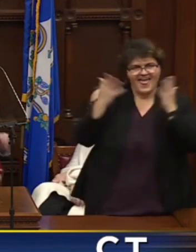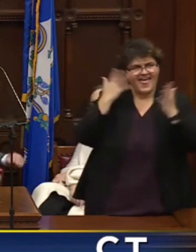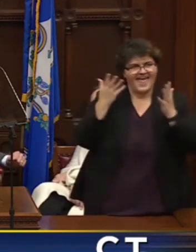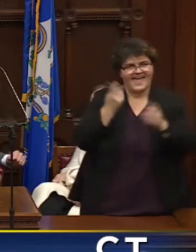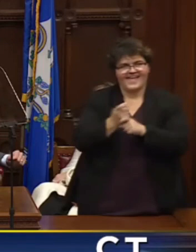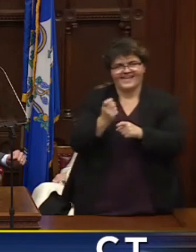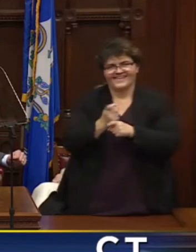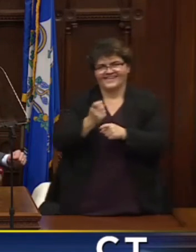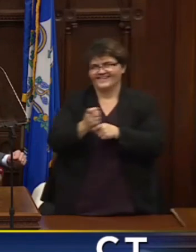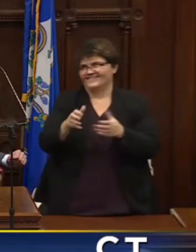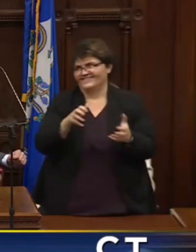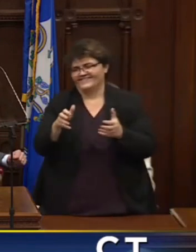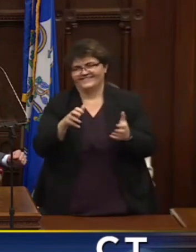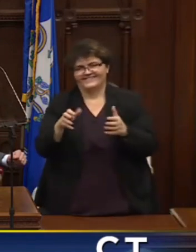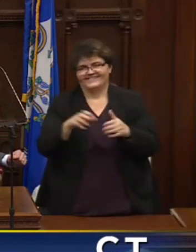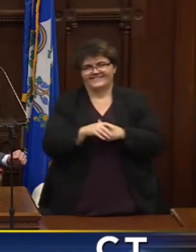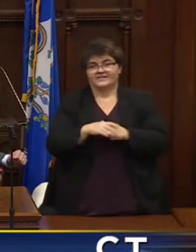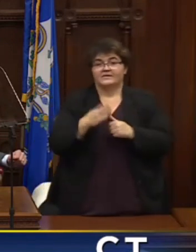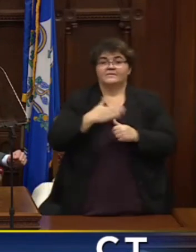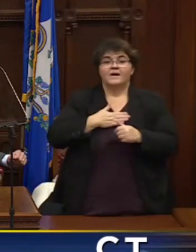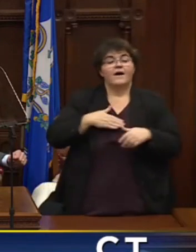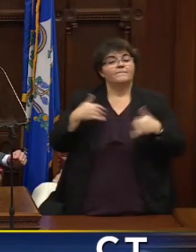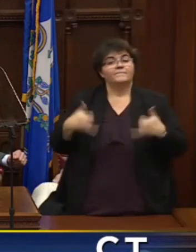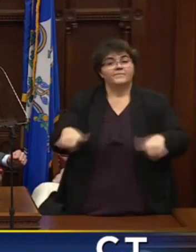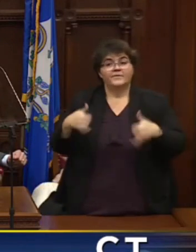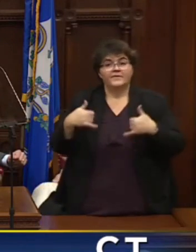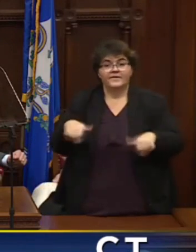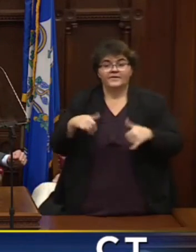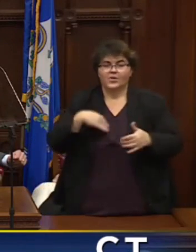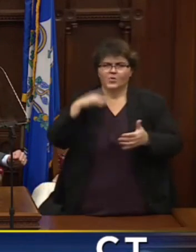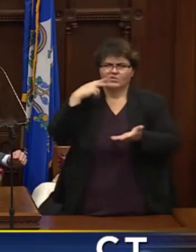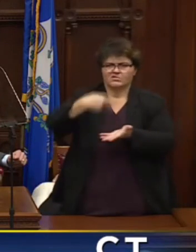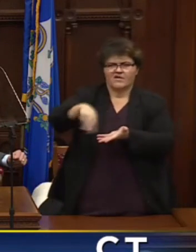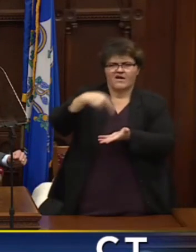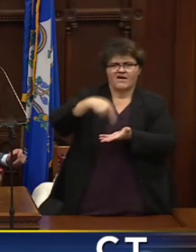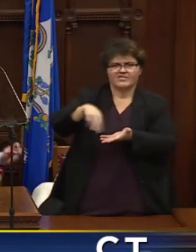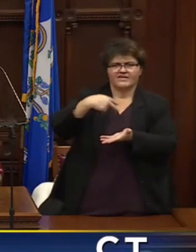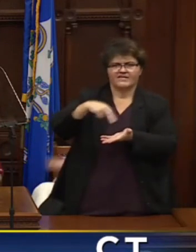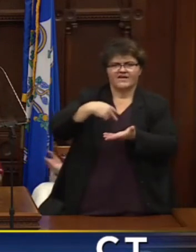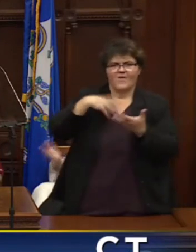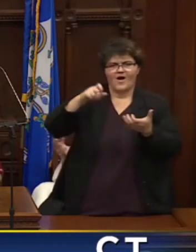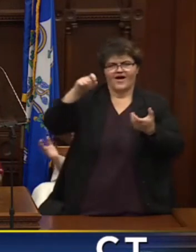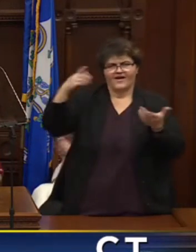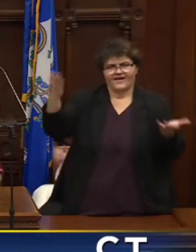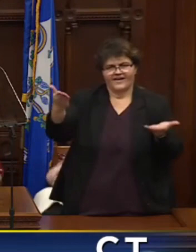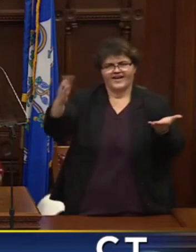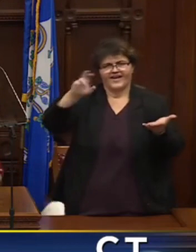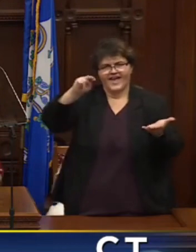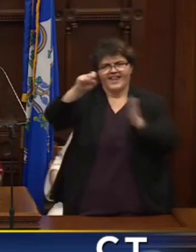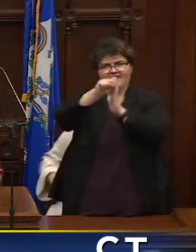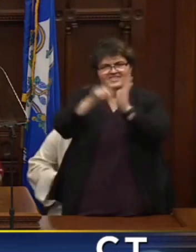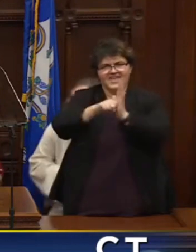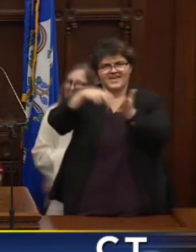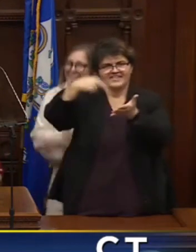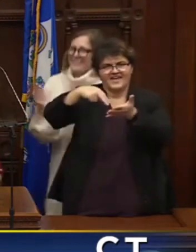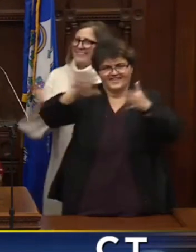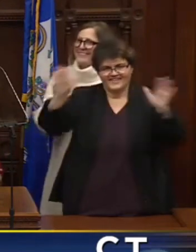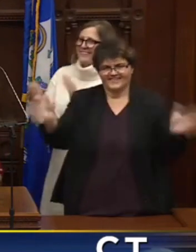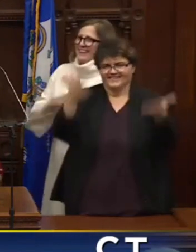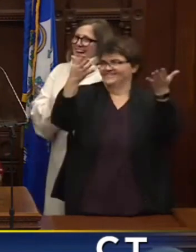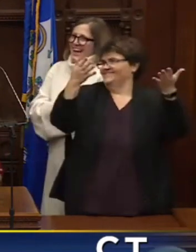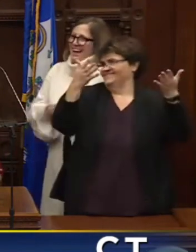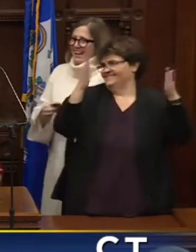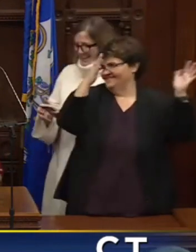But it's my party, I'll dance if I want to. God bless the dancing state of Connecticut. The dancing state of Connecticut.